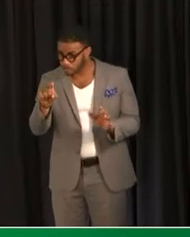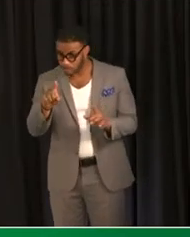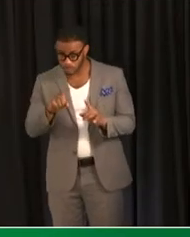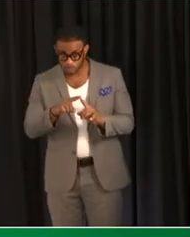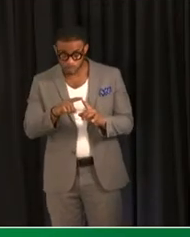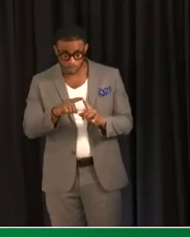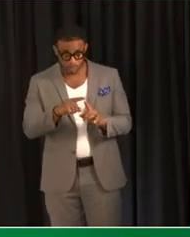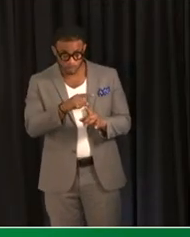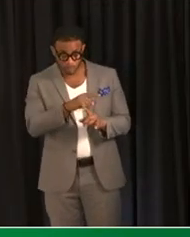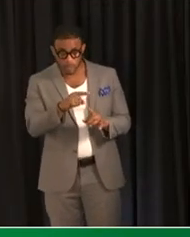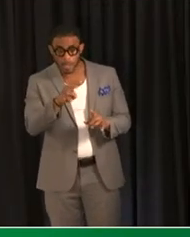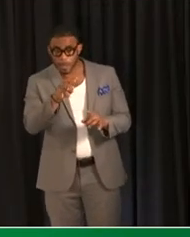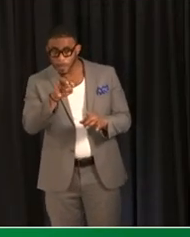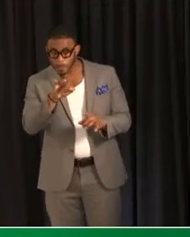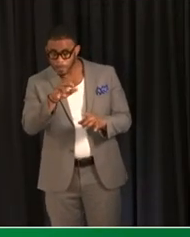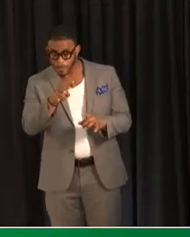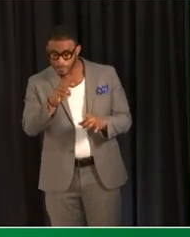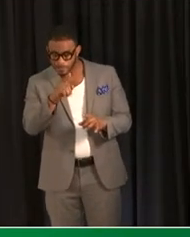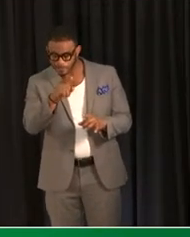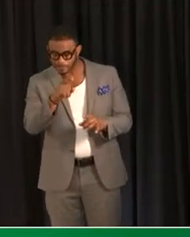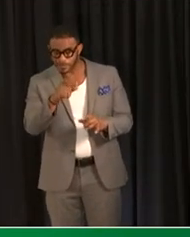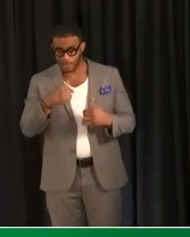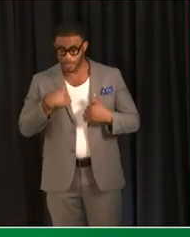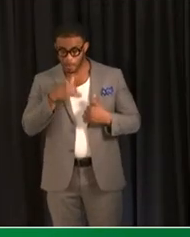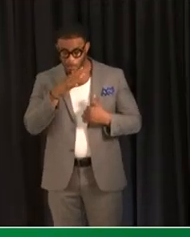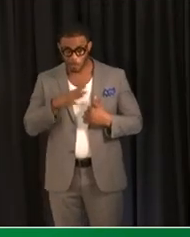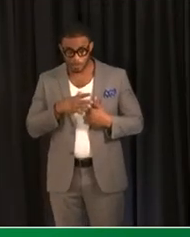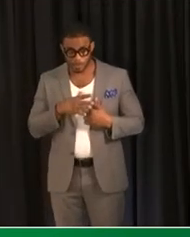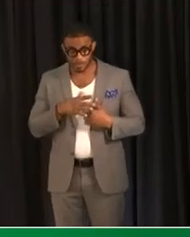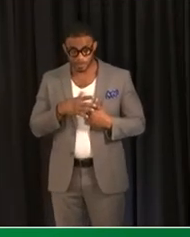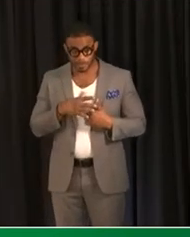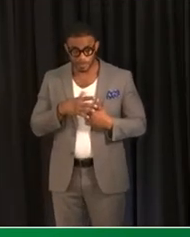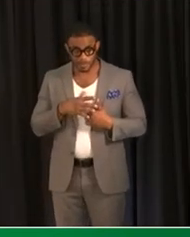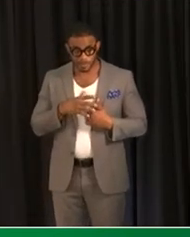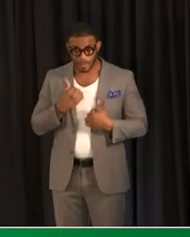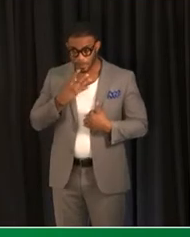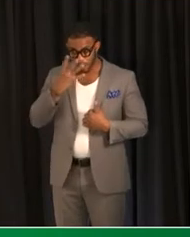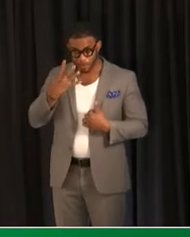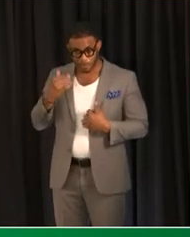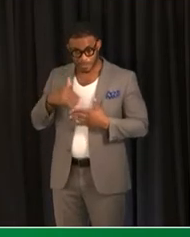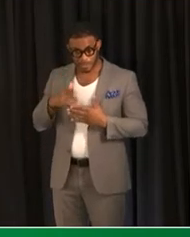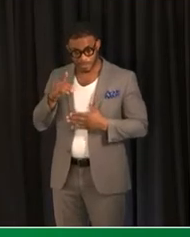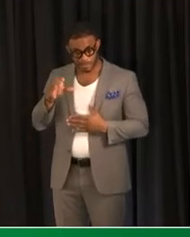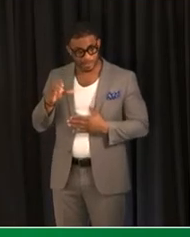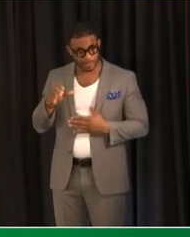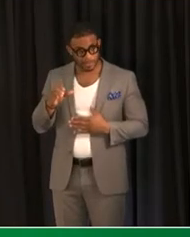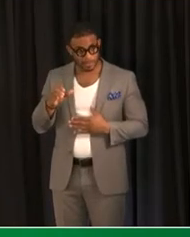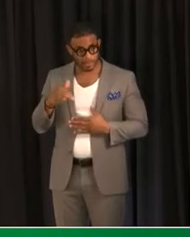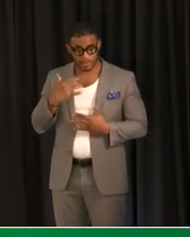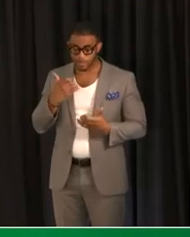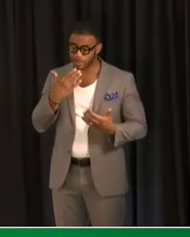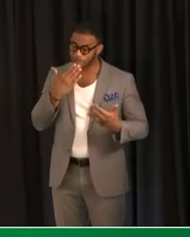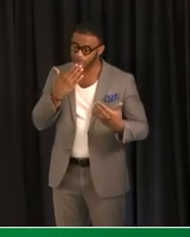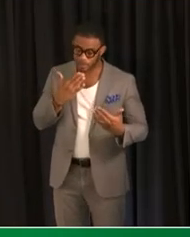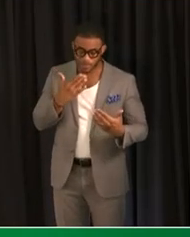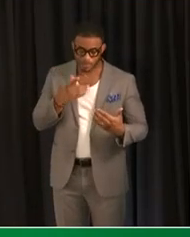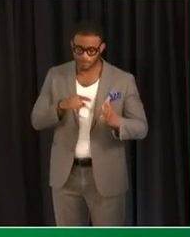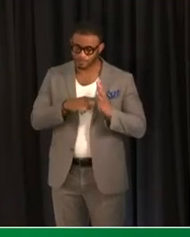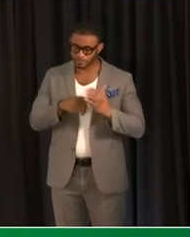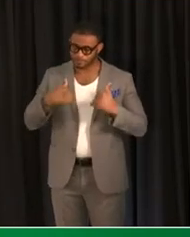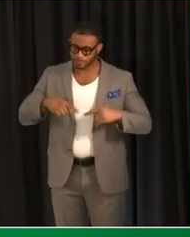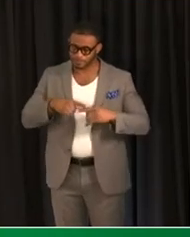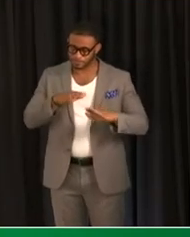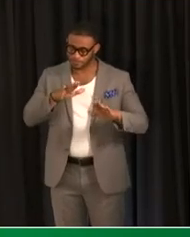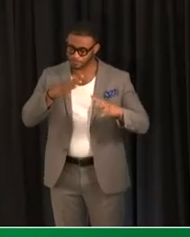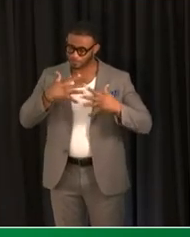question to Ms. Miriam. I'm a woman from Central America, immigrant in D.C., and I just want to thank you